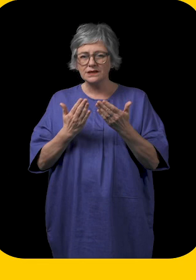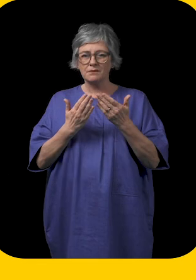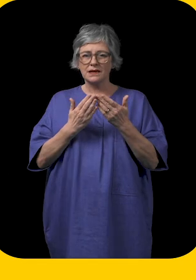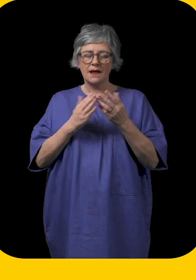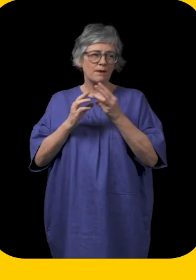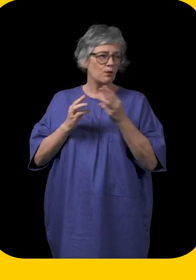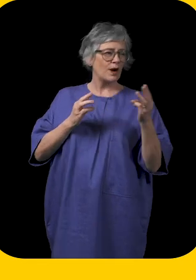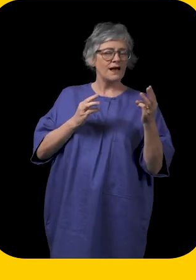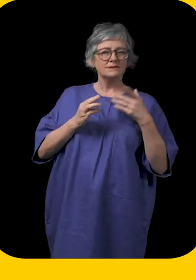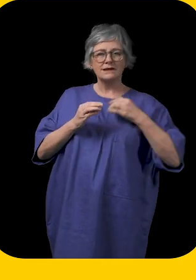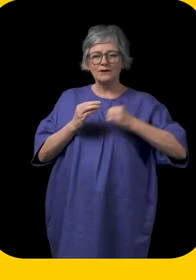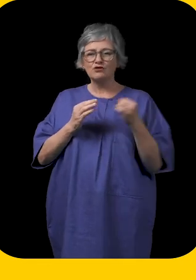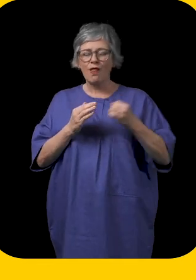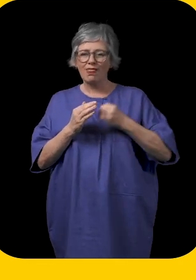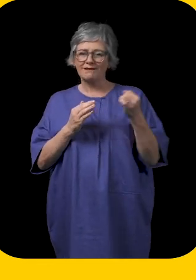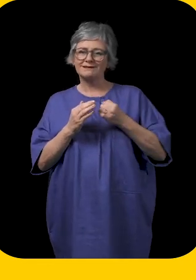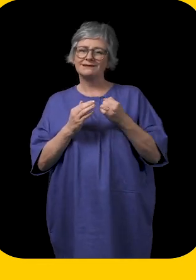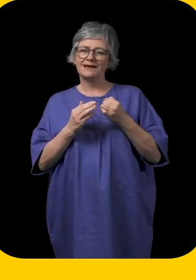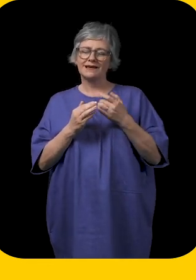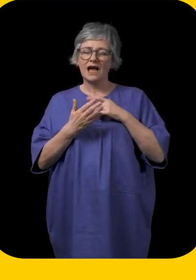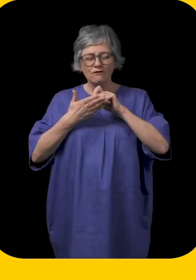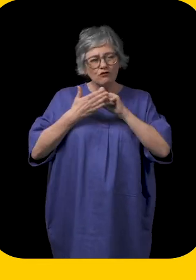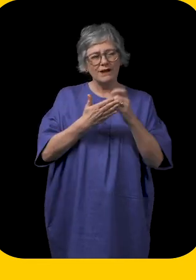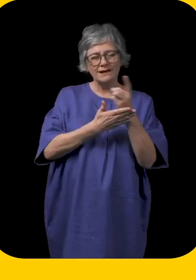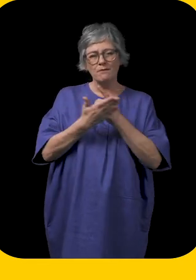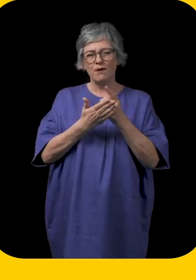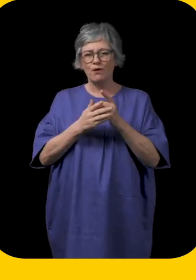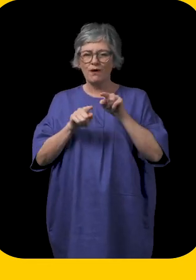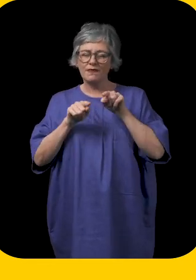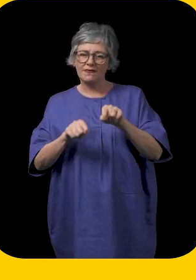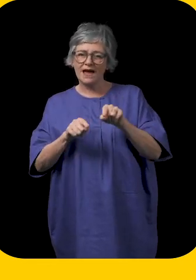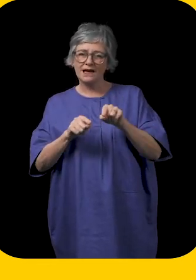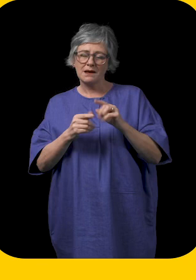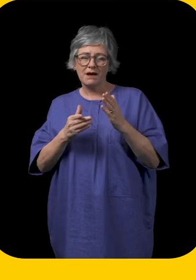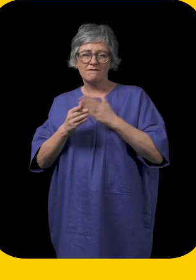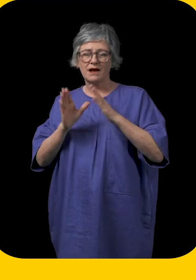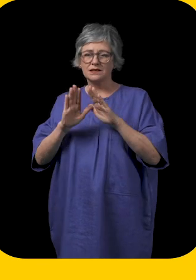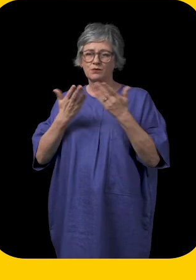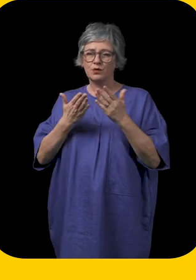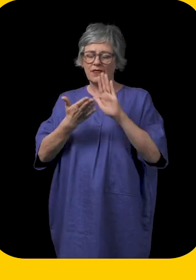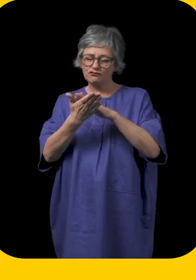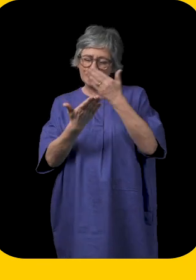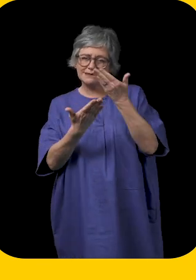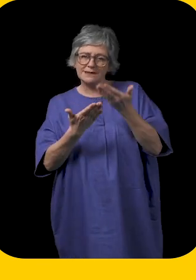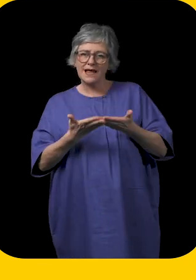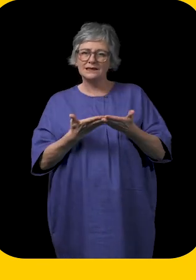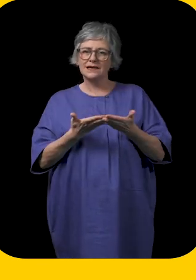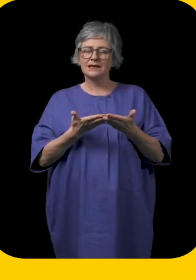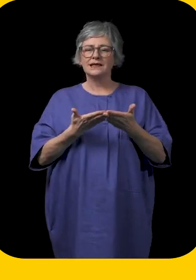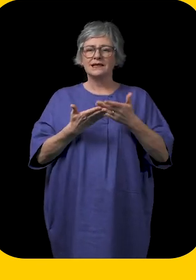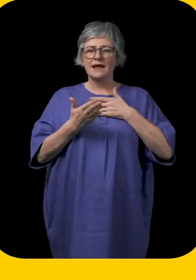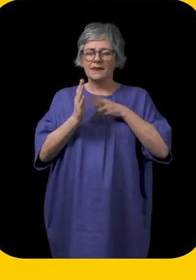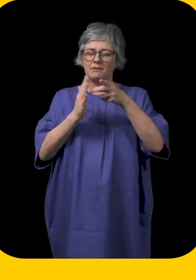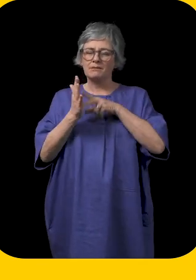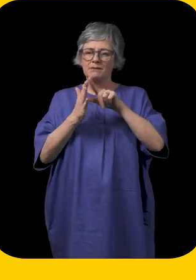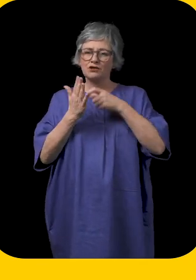the West and in Scotland. I've written about that in my first novel, The Translator, and Minaret, and the